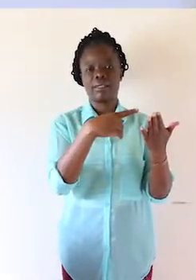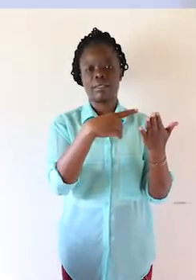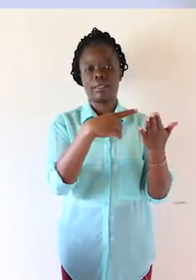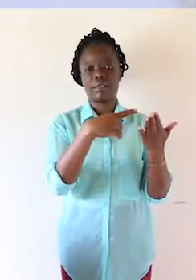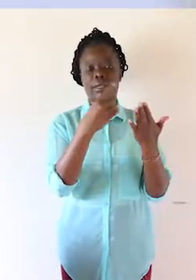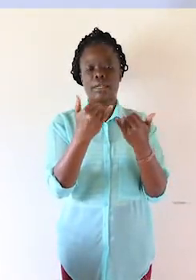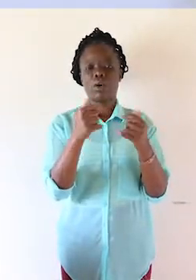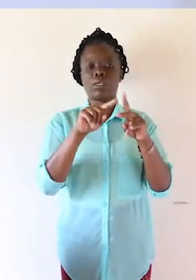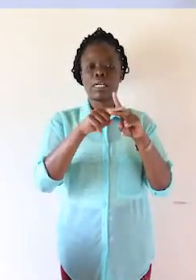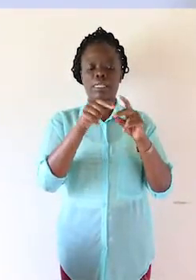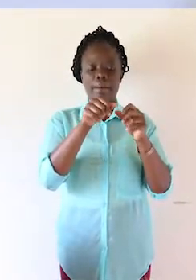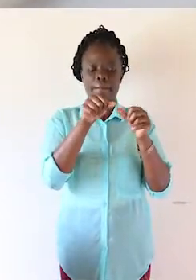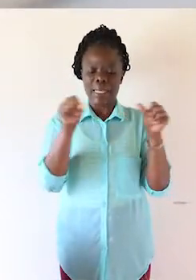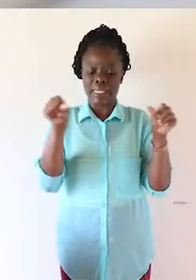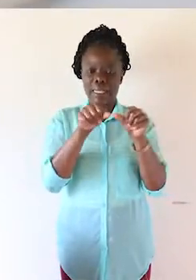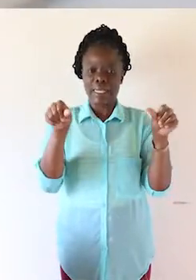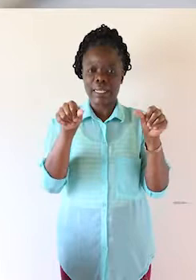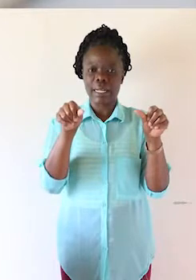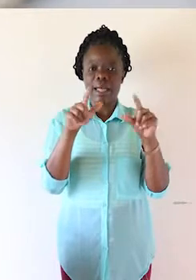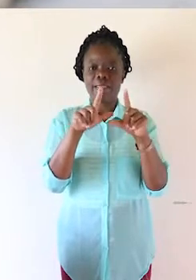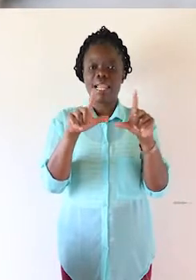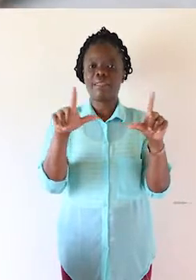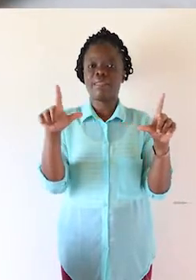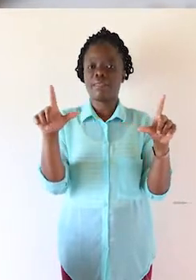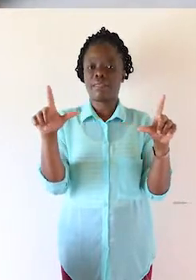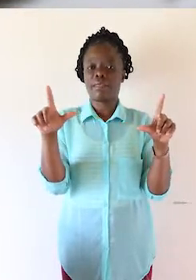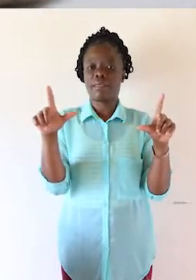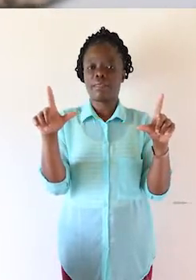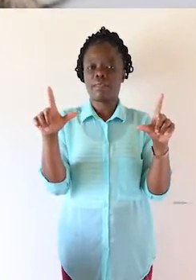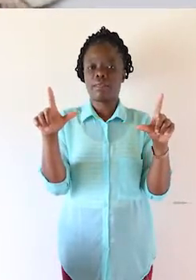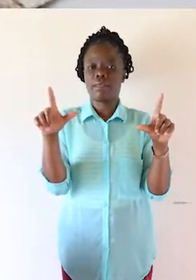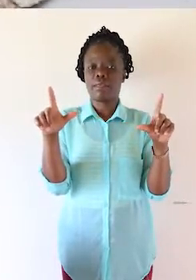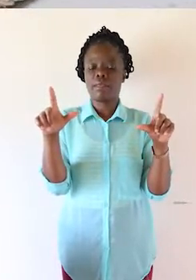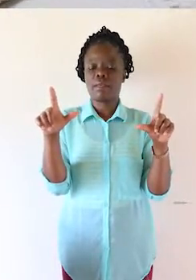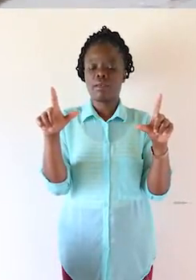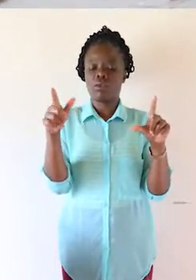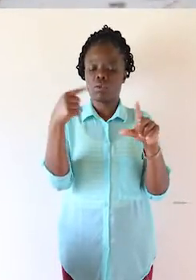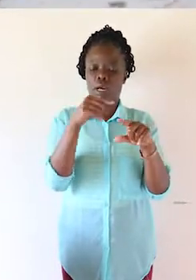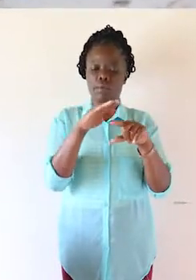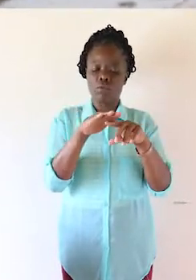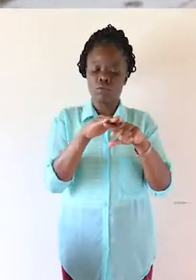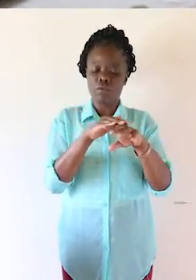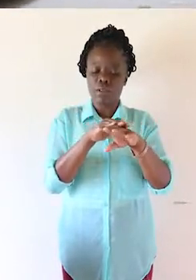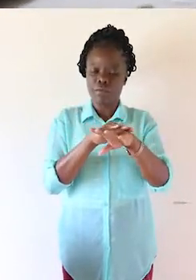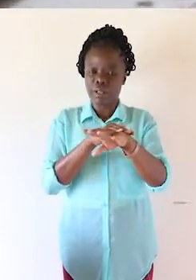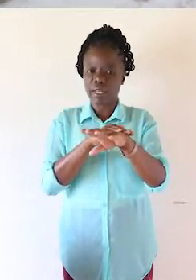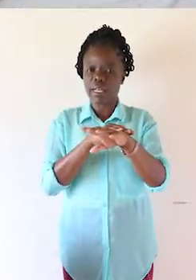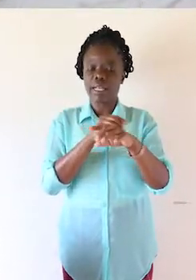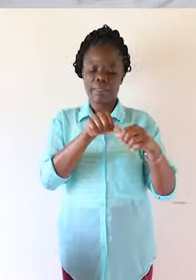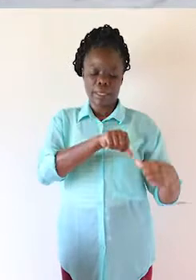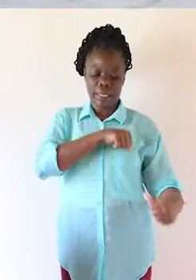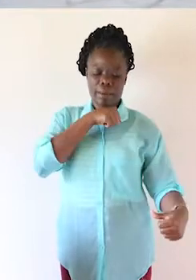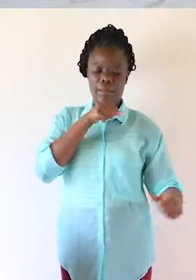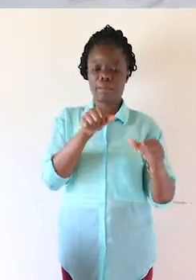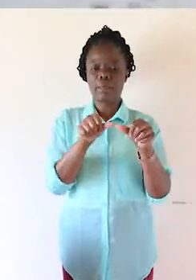sketches. So we now start measuring the legs. So you say, you come here, you feel the tape measure.